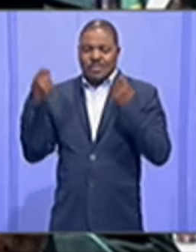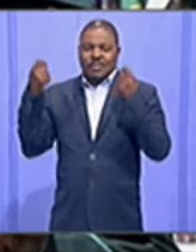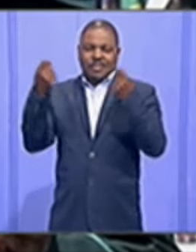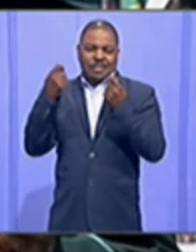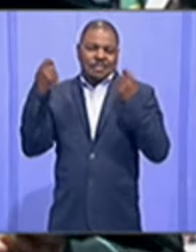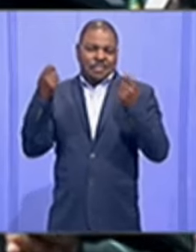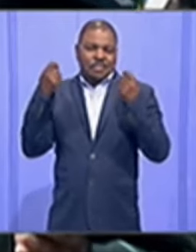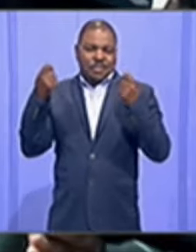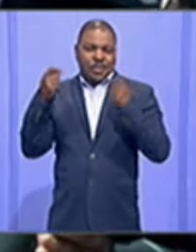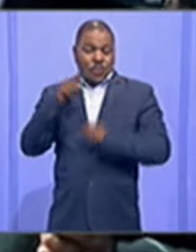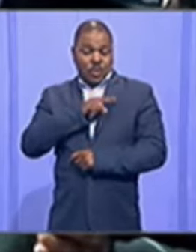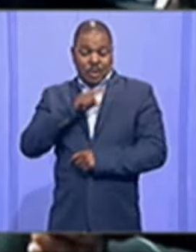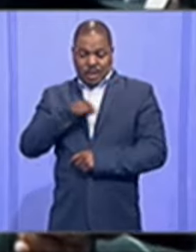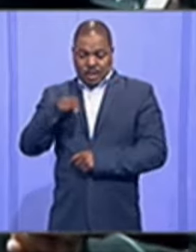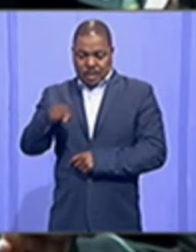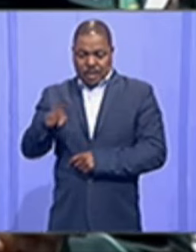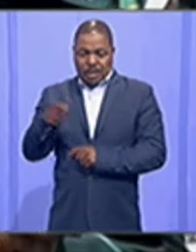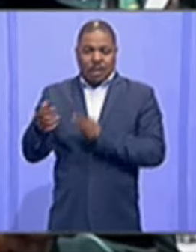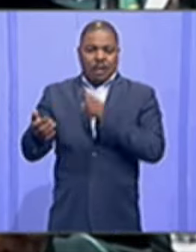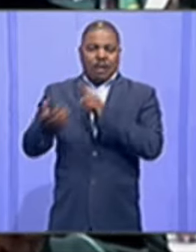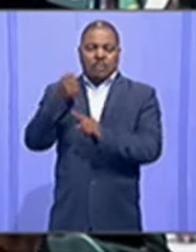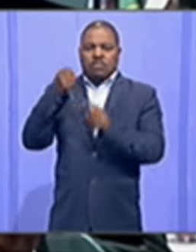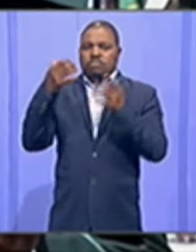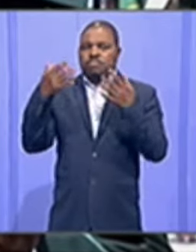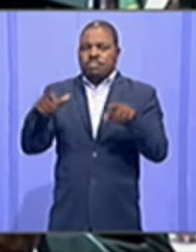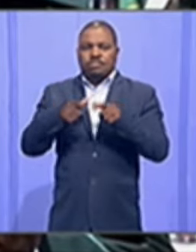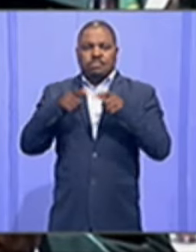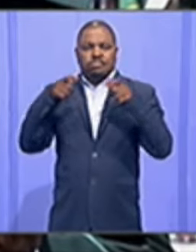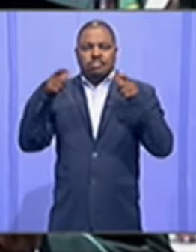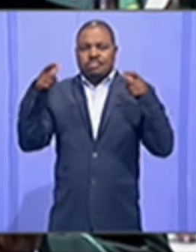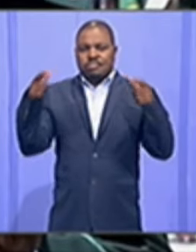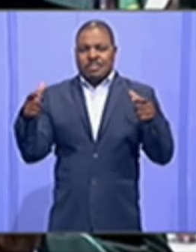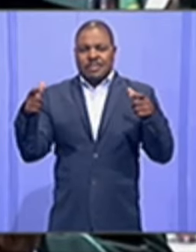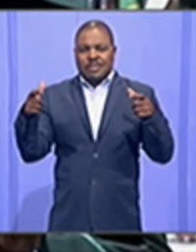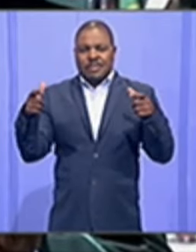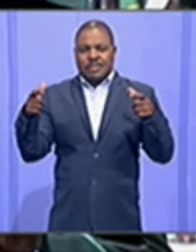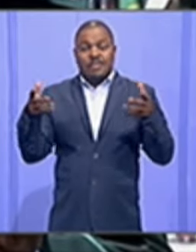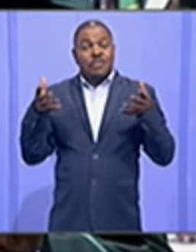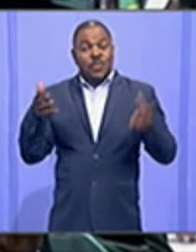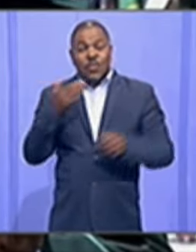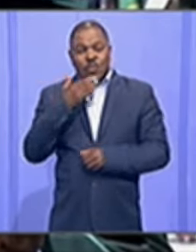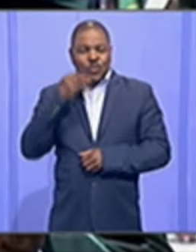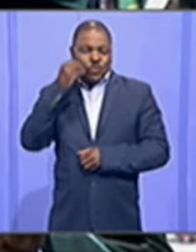what this momentous occasion means to Basotho.